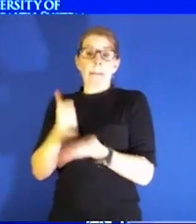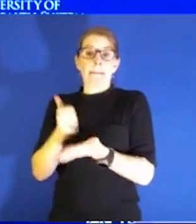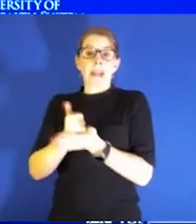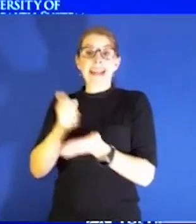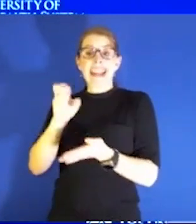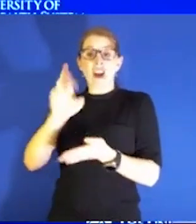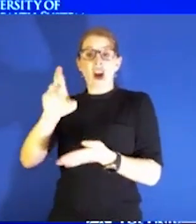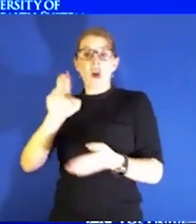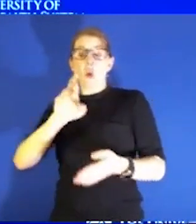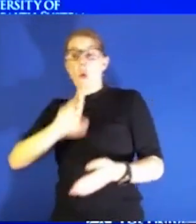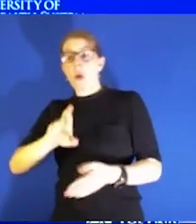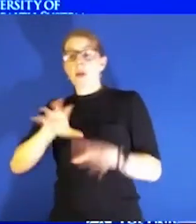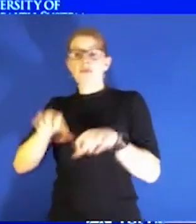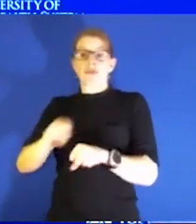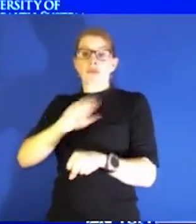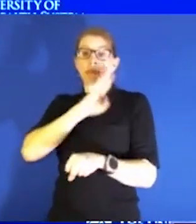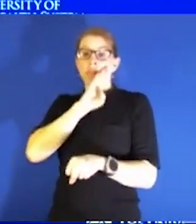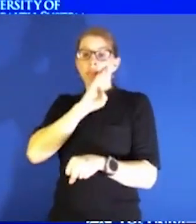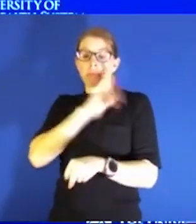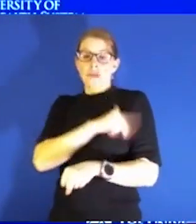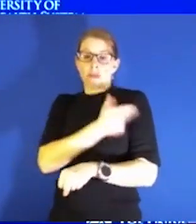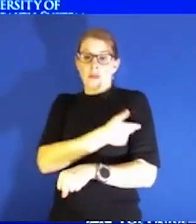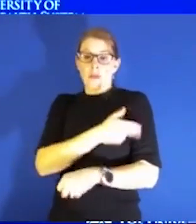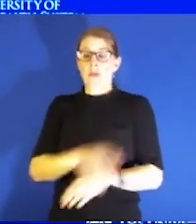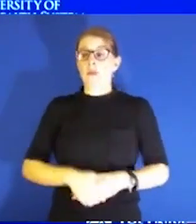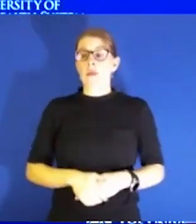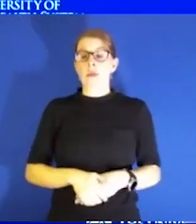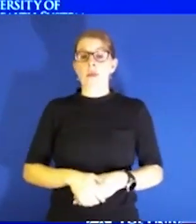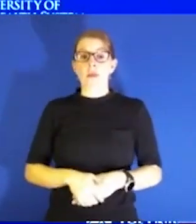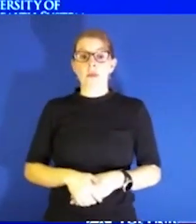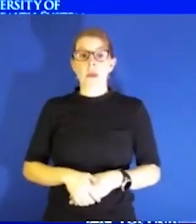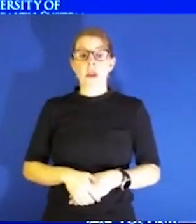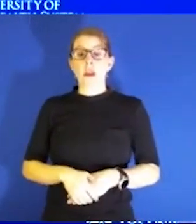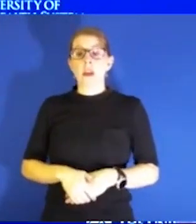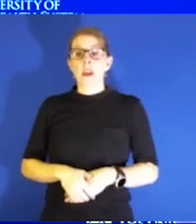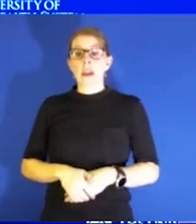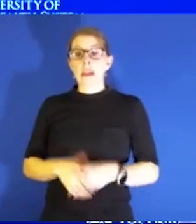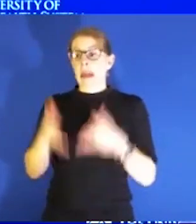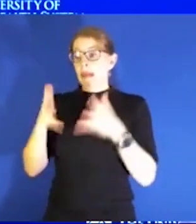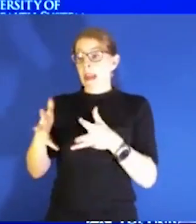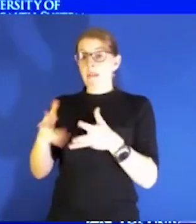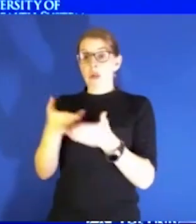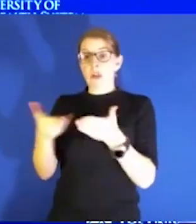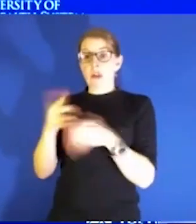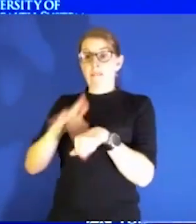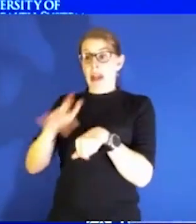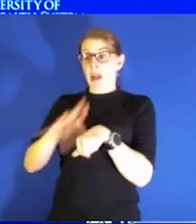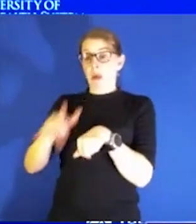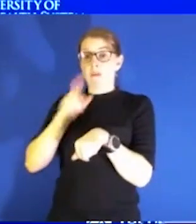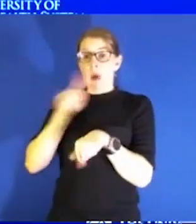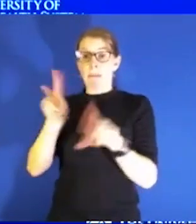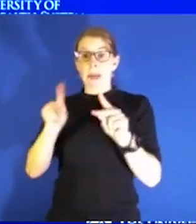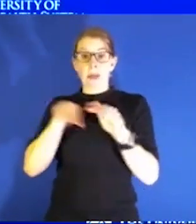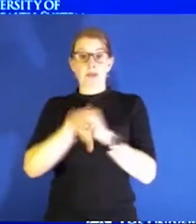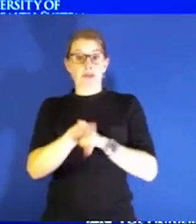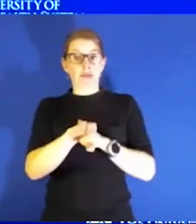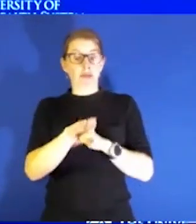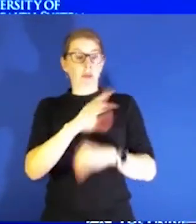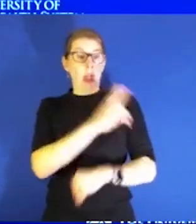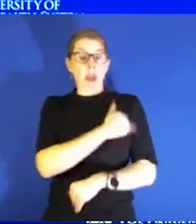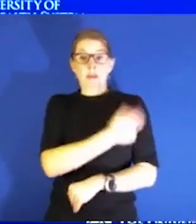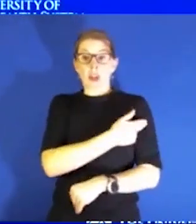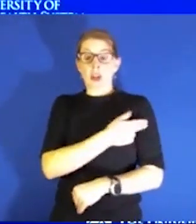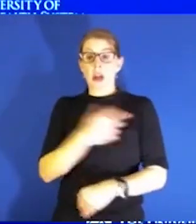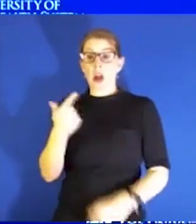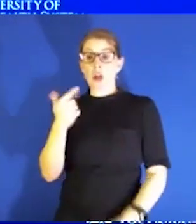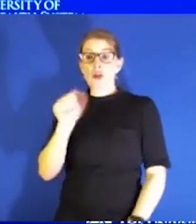bed, taking those resources for people who have other reasons to come to the hospital, gallbladder problems,